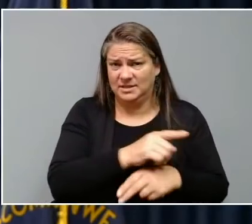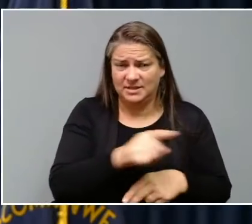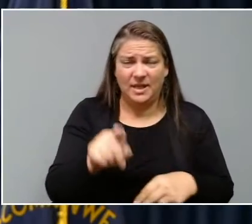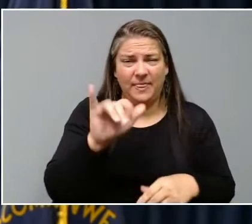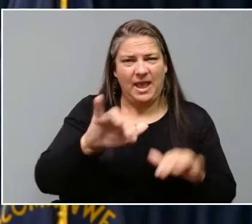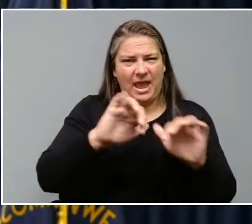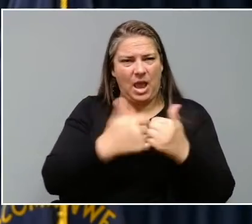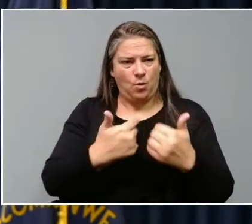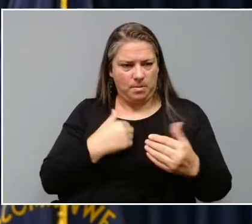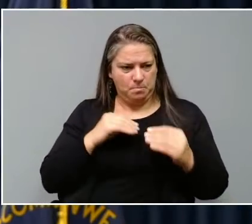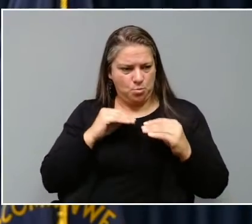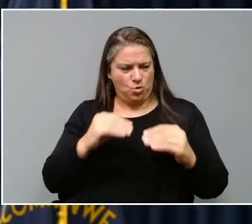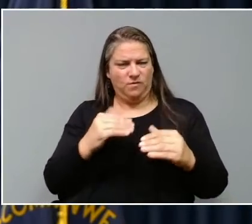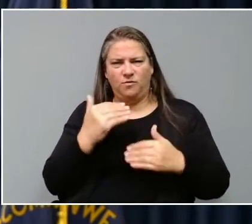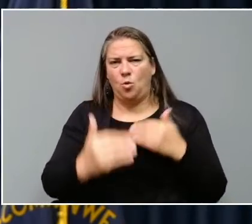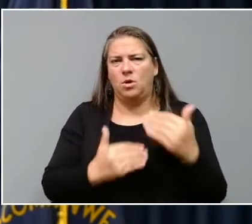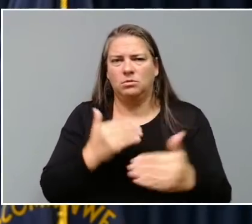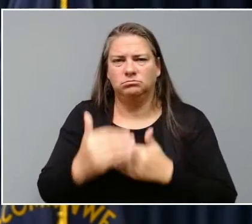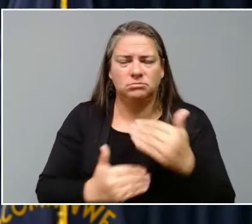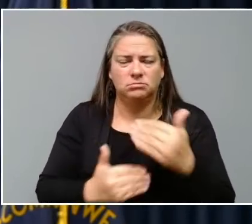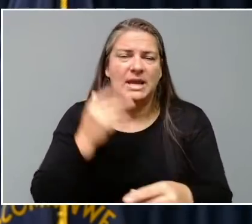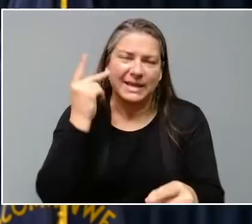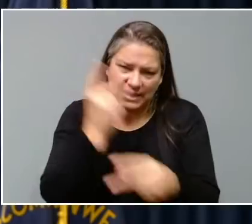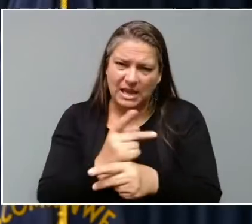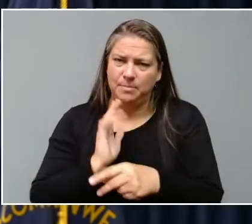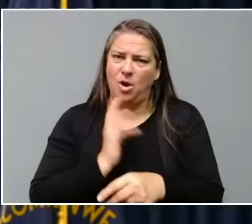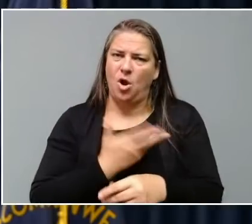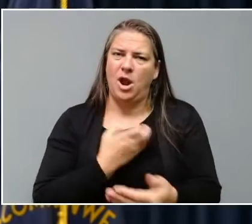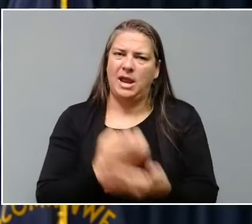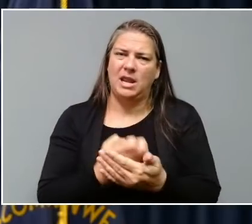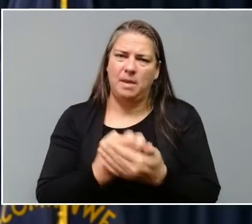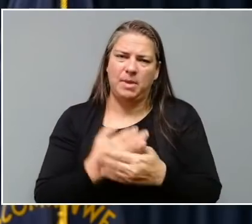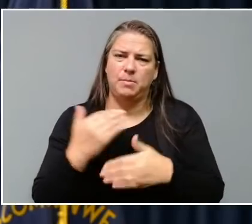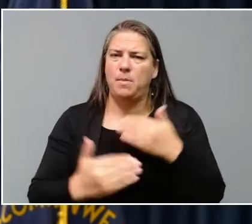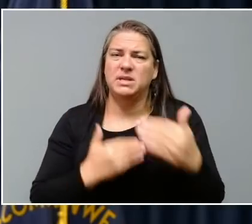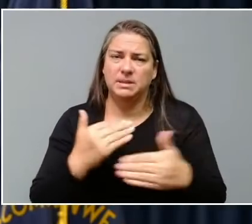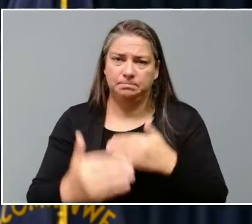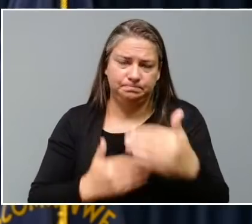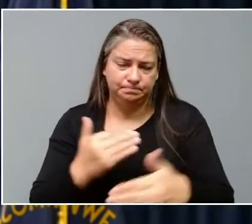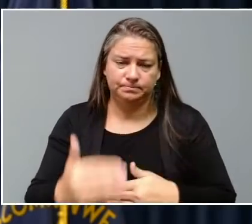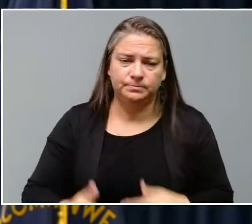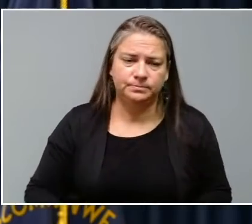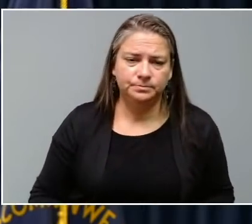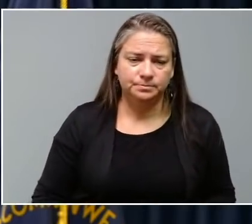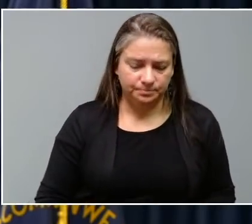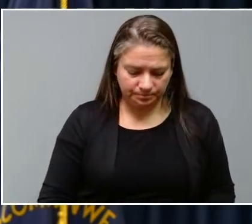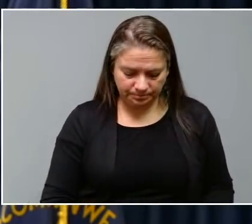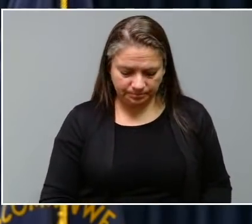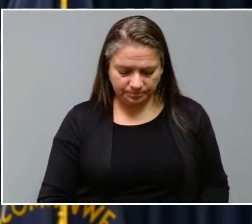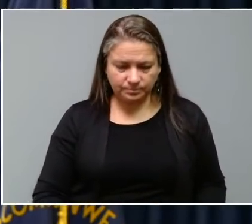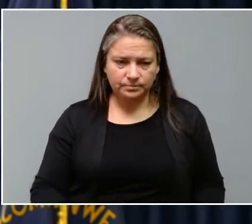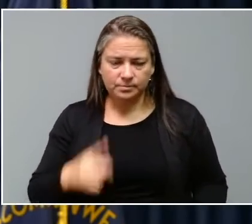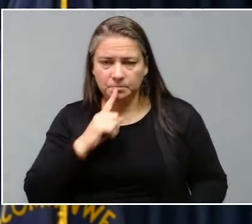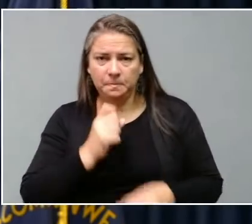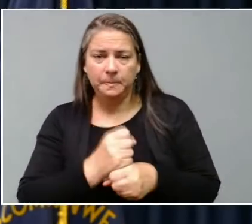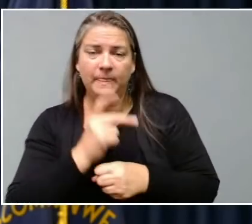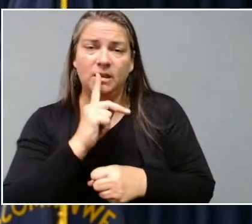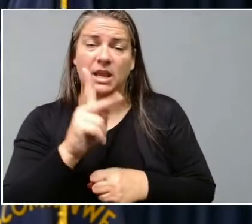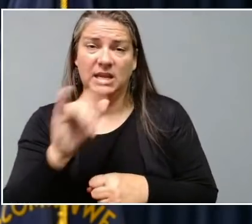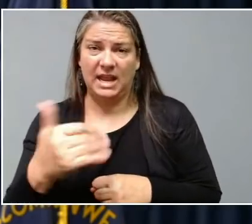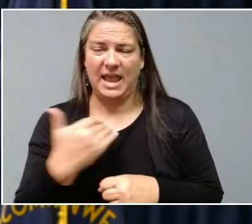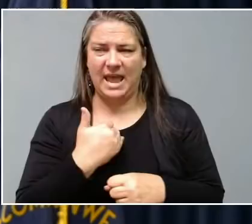forward and continue our economic momentum. The funding will ensure that Kentucky workers have access to state-of-the-art